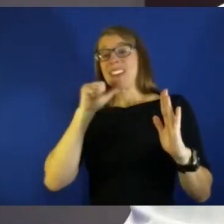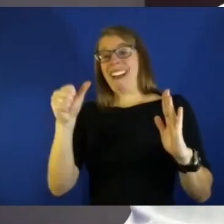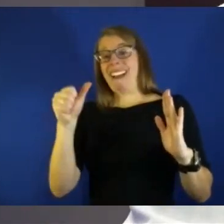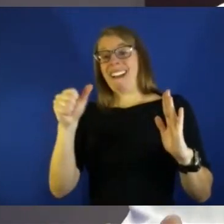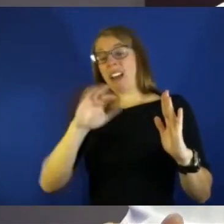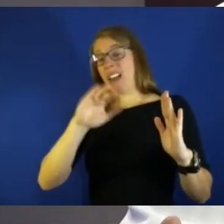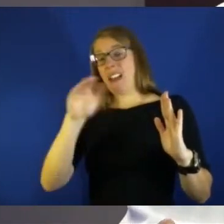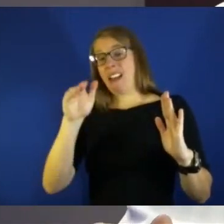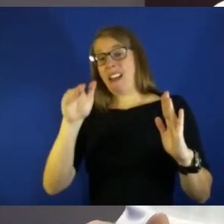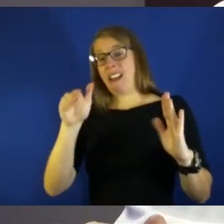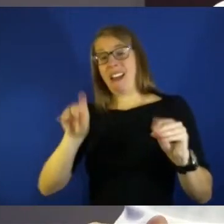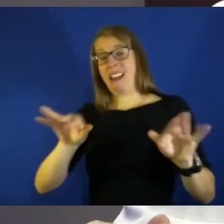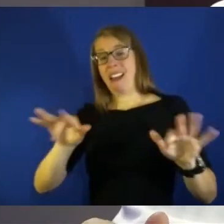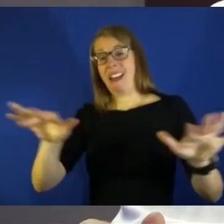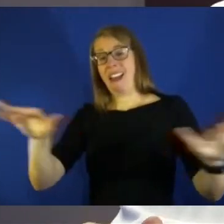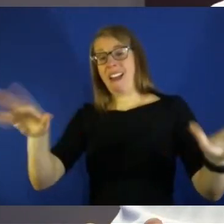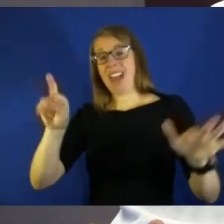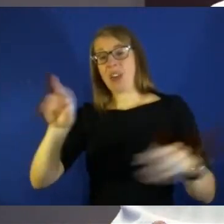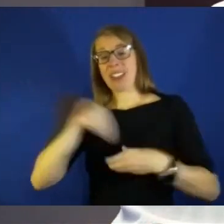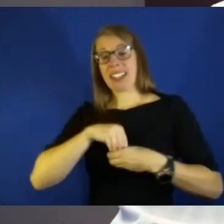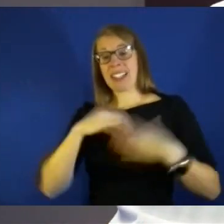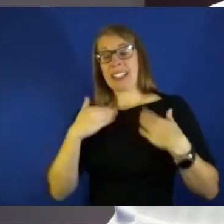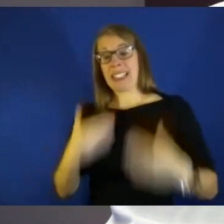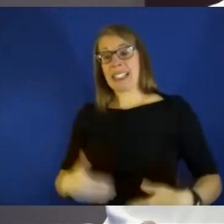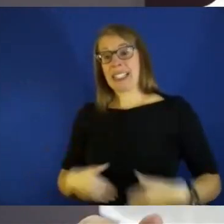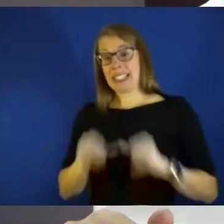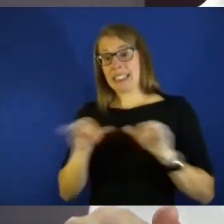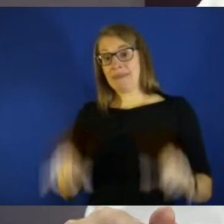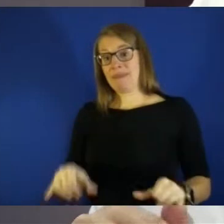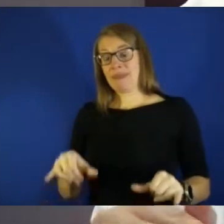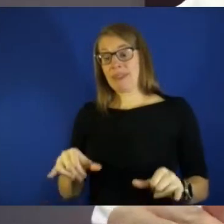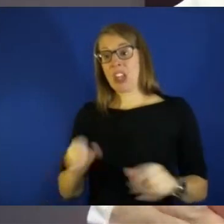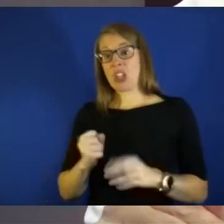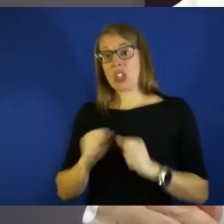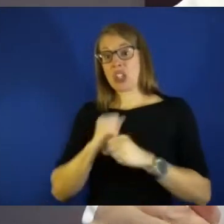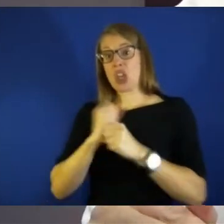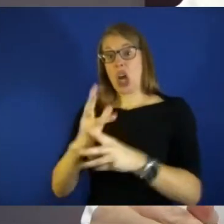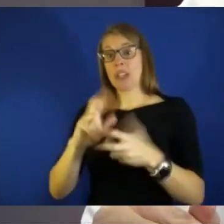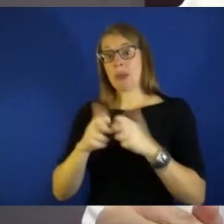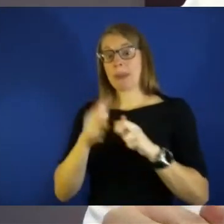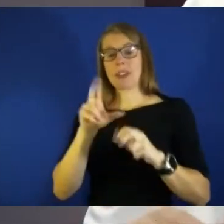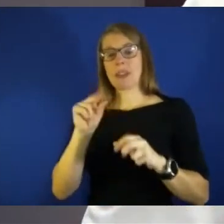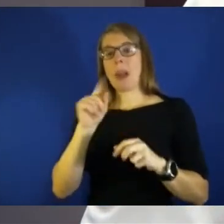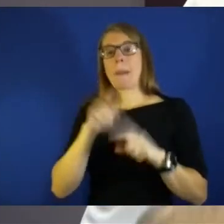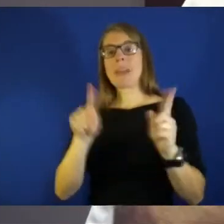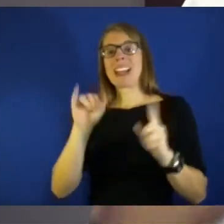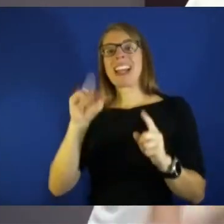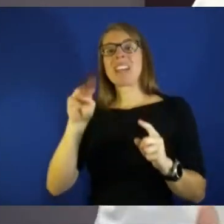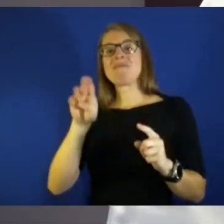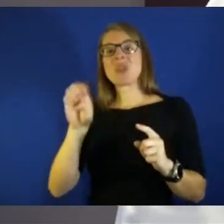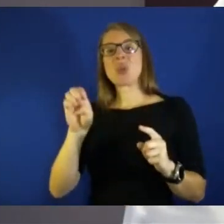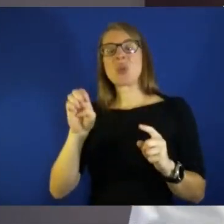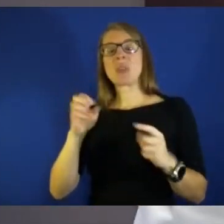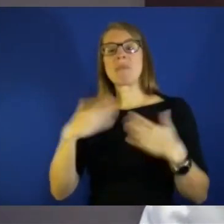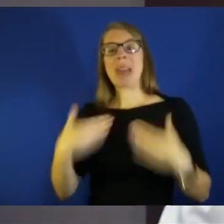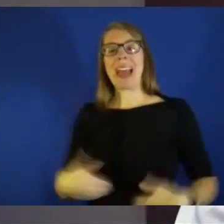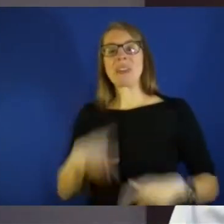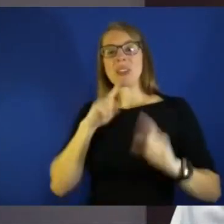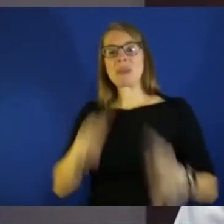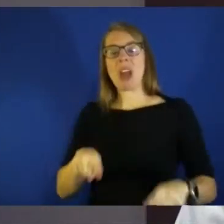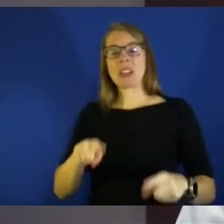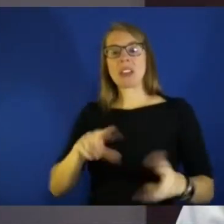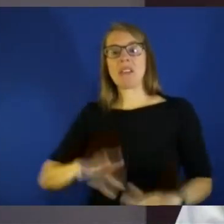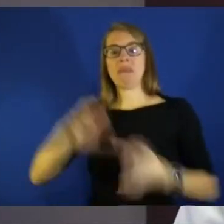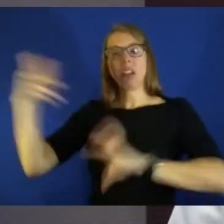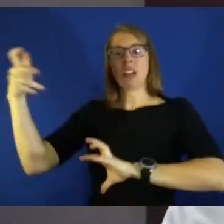virus actually in their system at that point causing problems in many patients. It's that immune response to the virus, and that getting out of control actually can